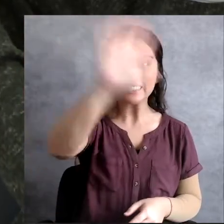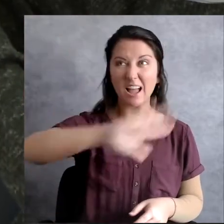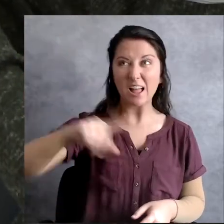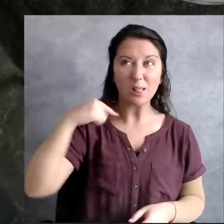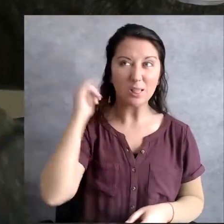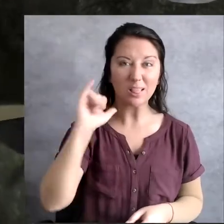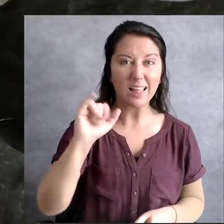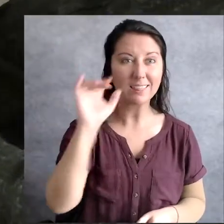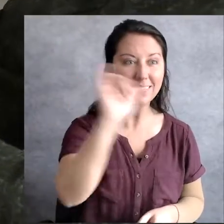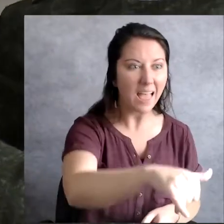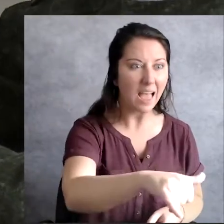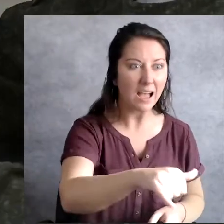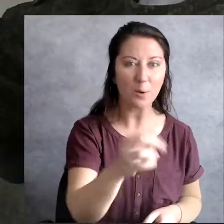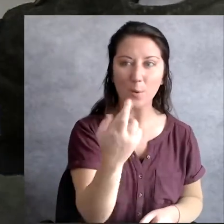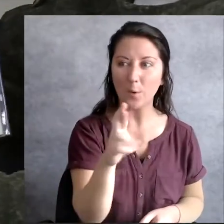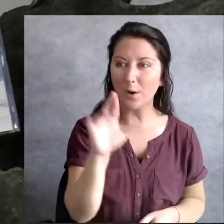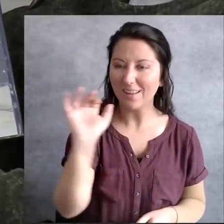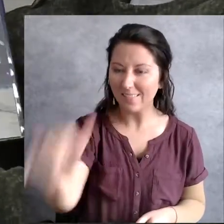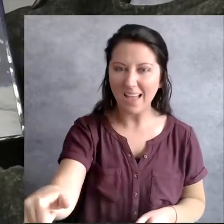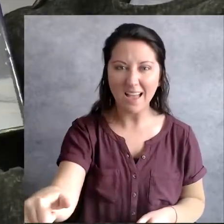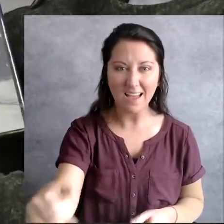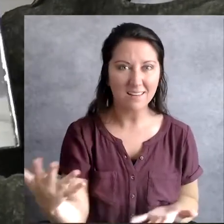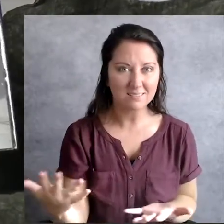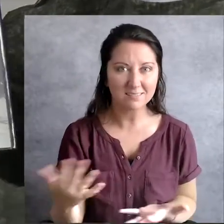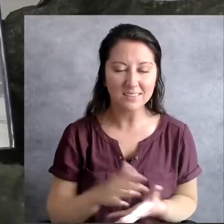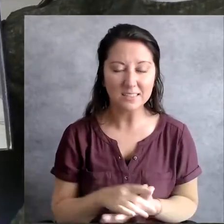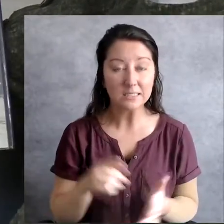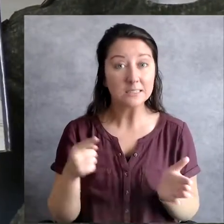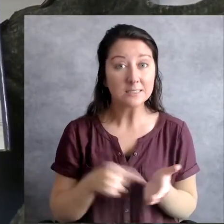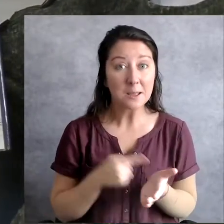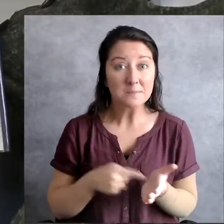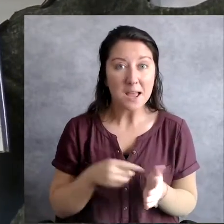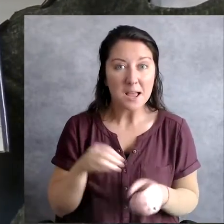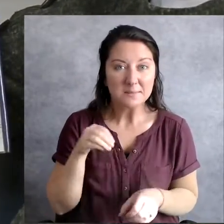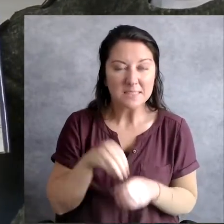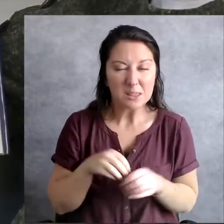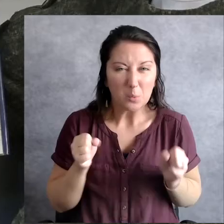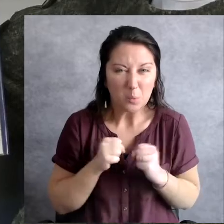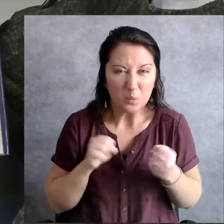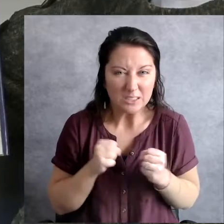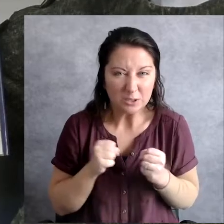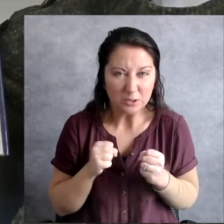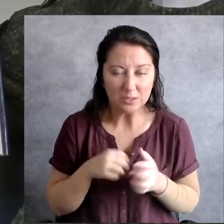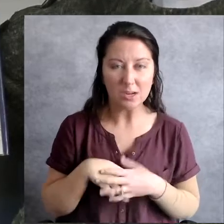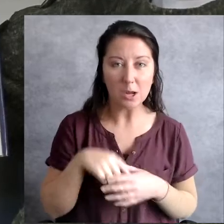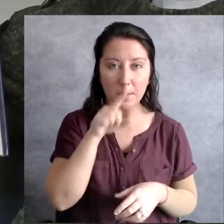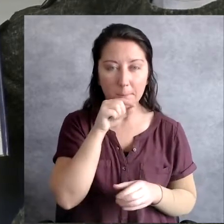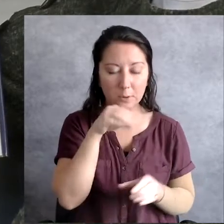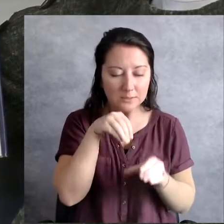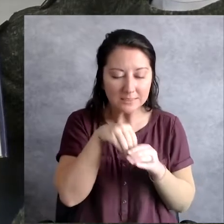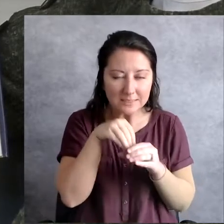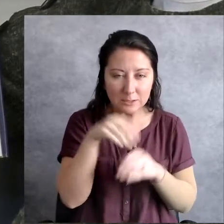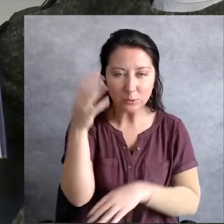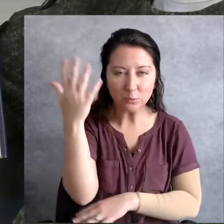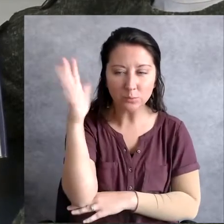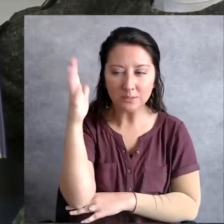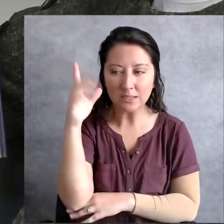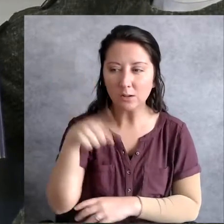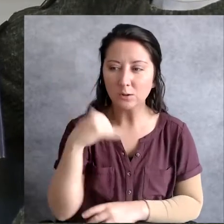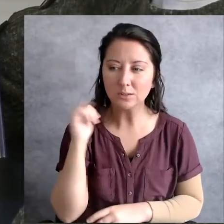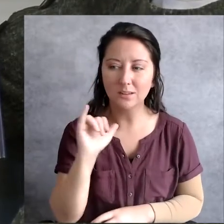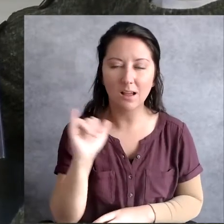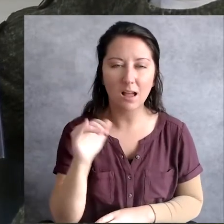or like this. Sometimes in the winters, A bird in a tree looks